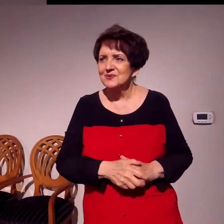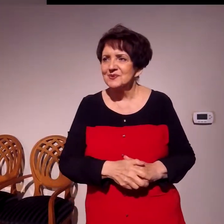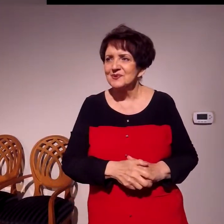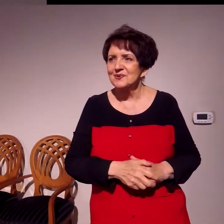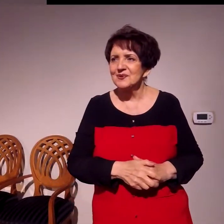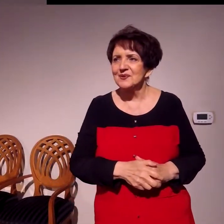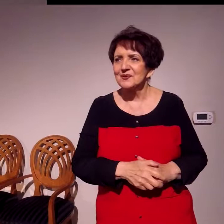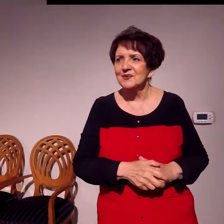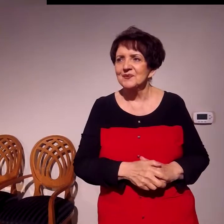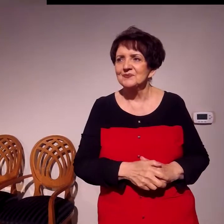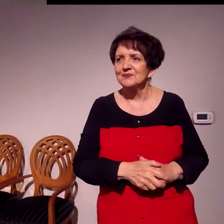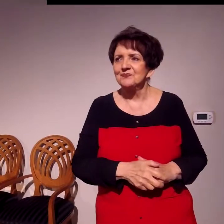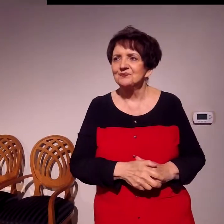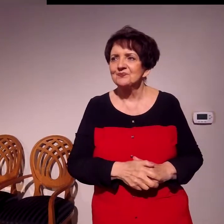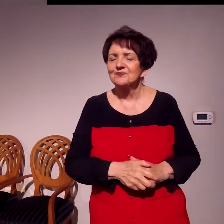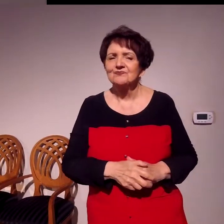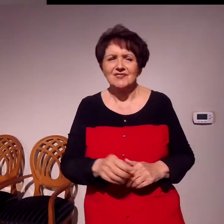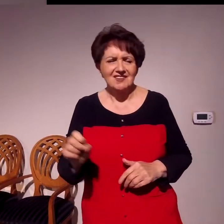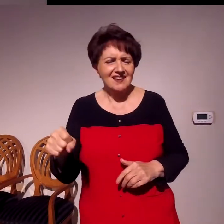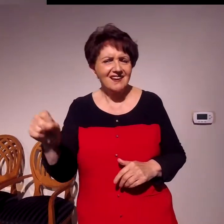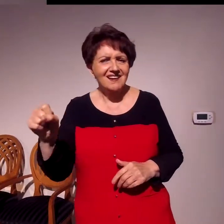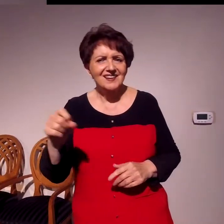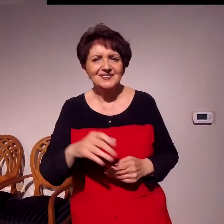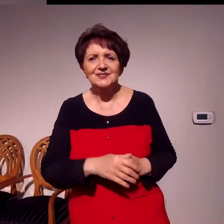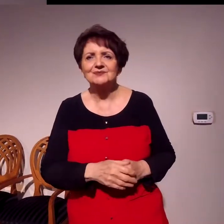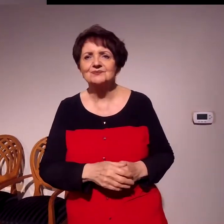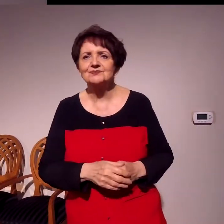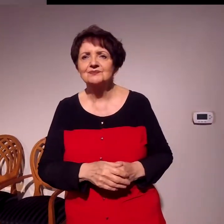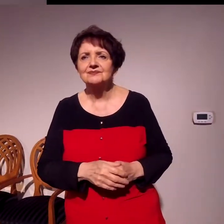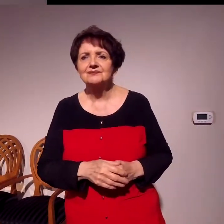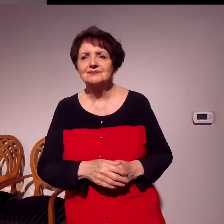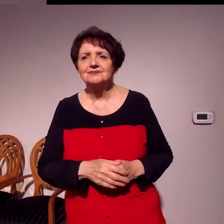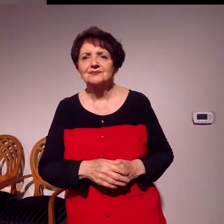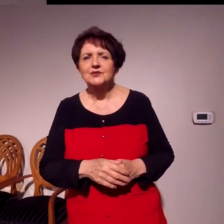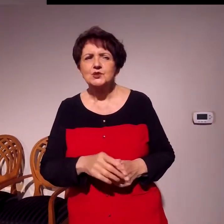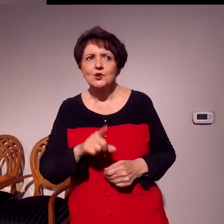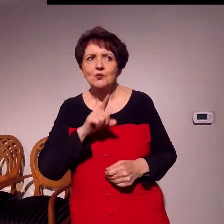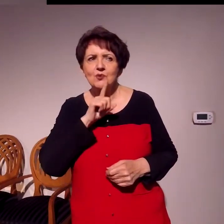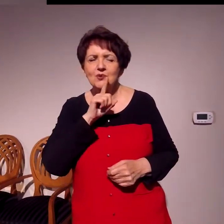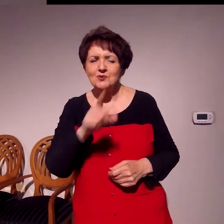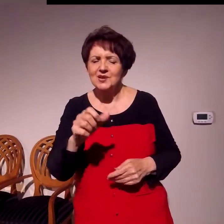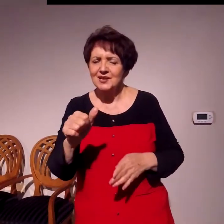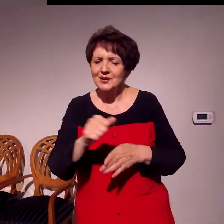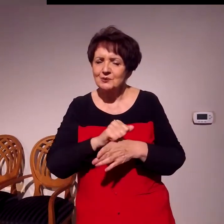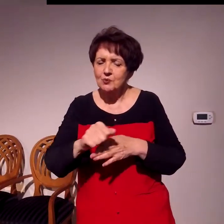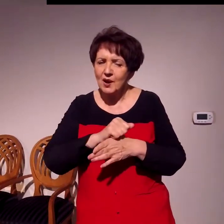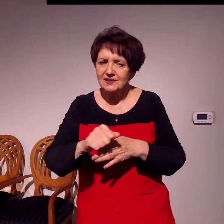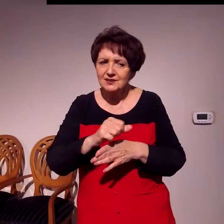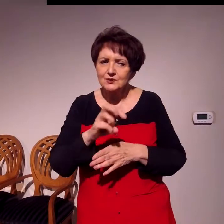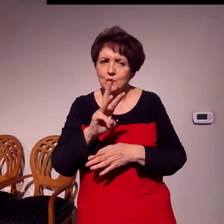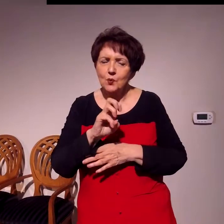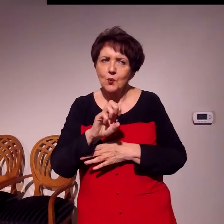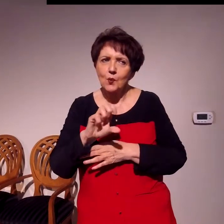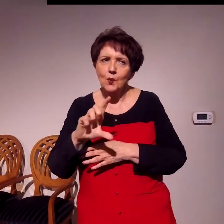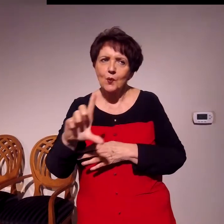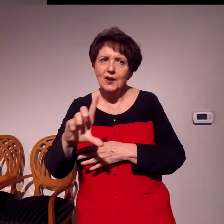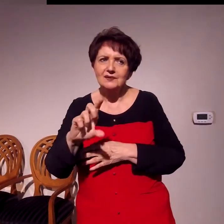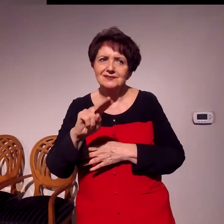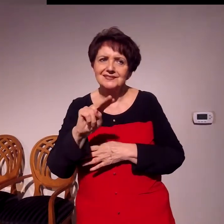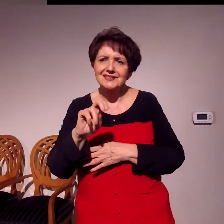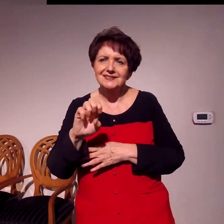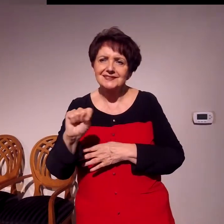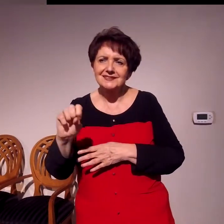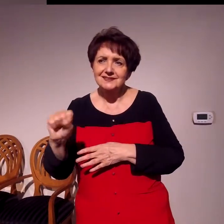Right? Yeah. And so if we're going to really practice wellness and really look at this circle, do you